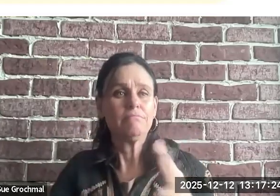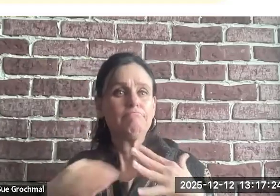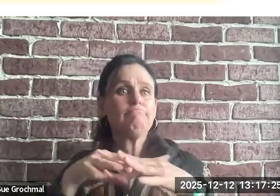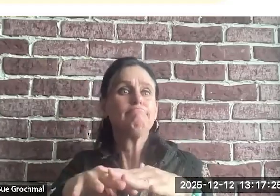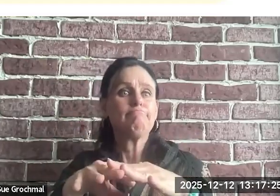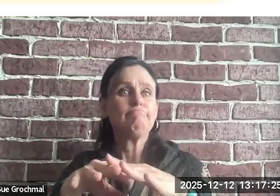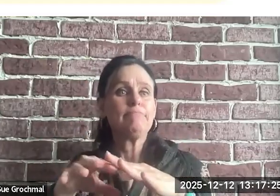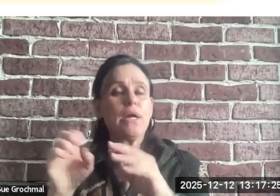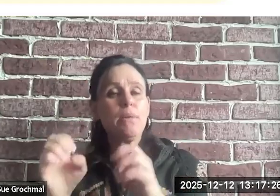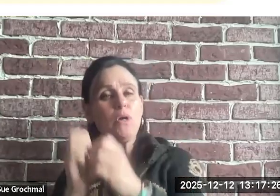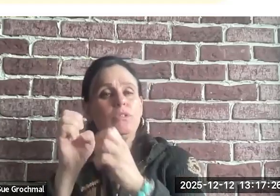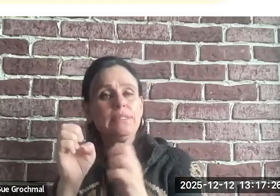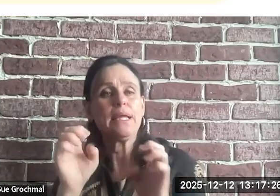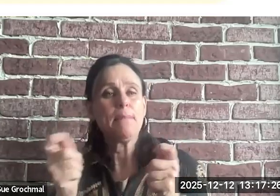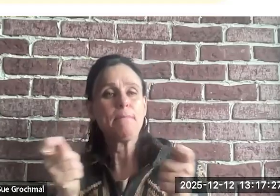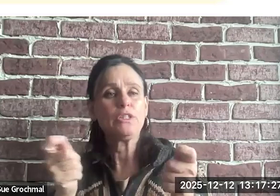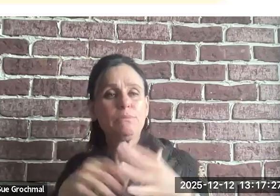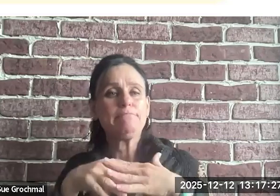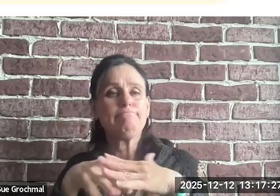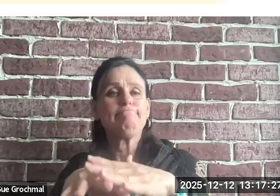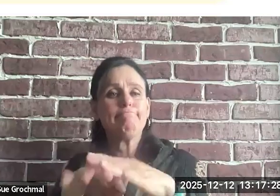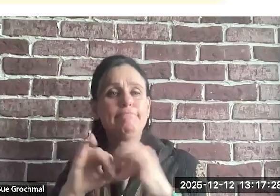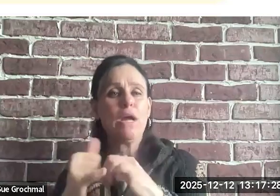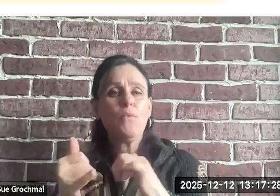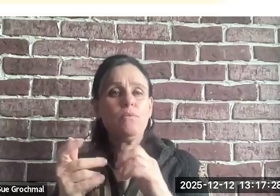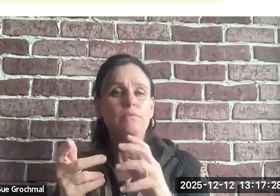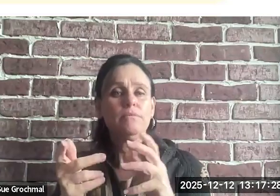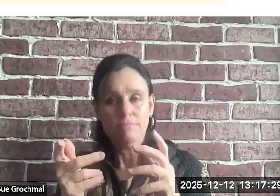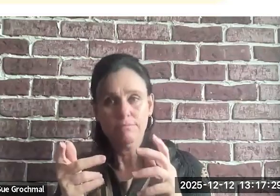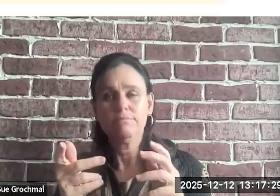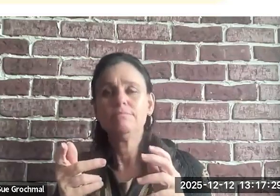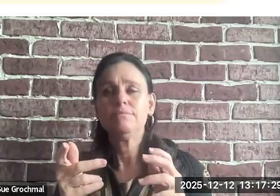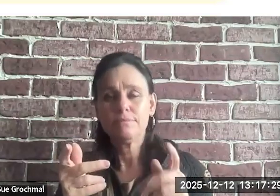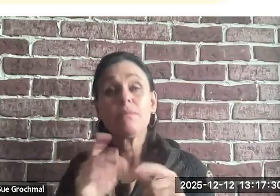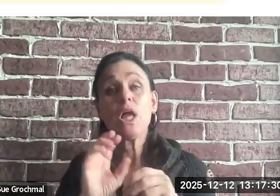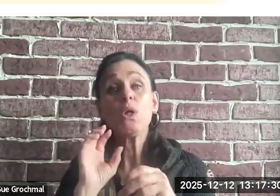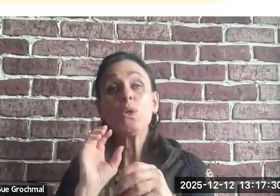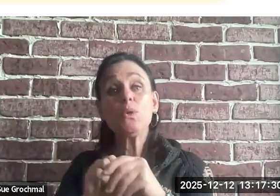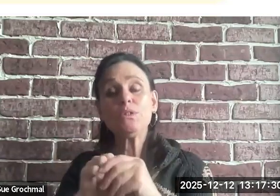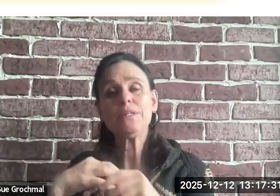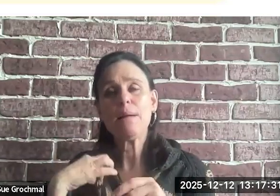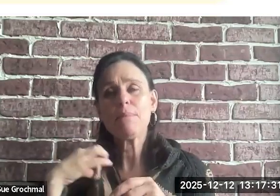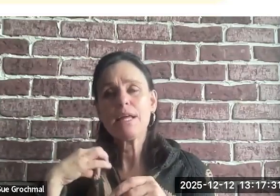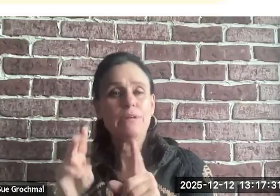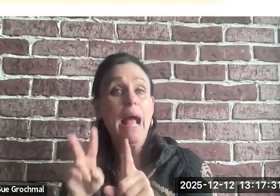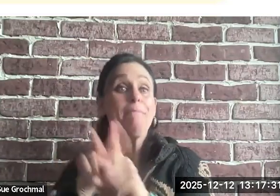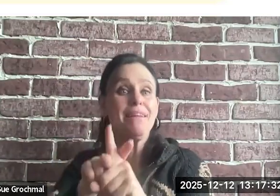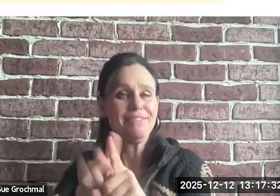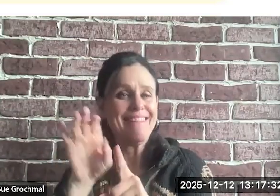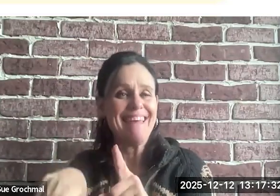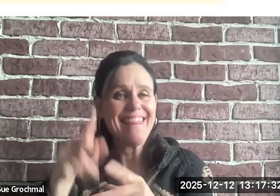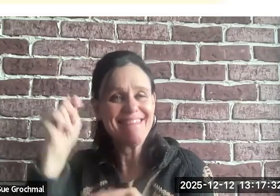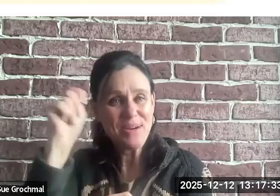emergency management phases. We have drawn on Collaborating for Inclusion's application of this theory to